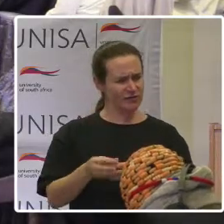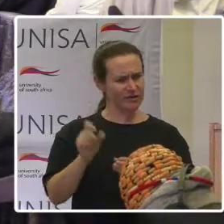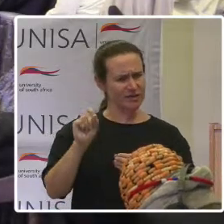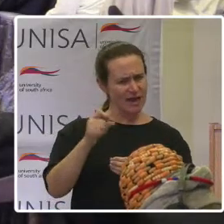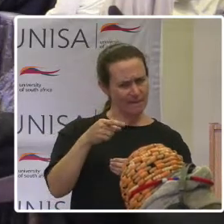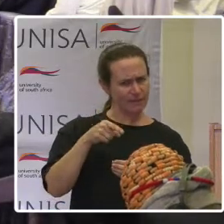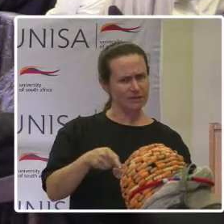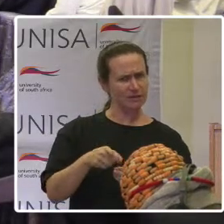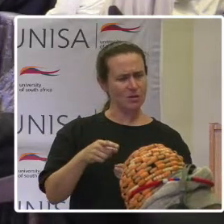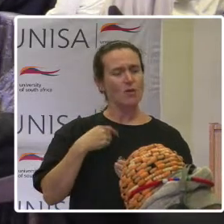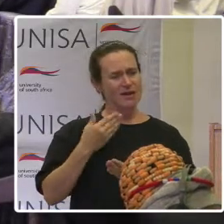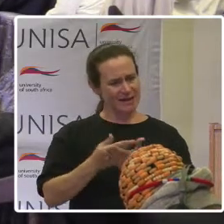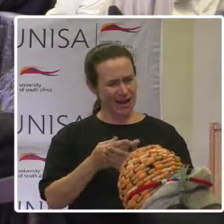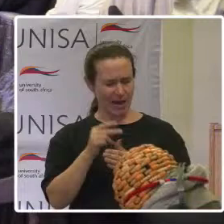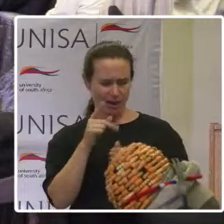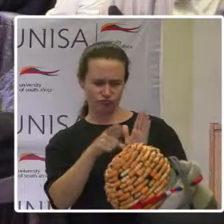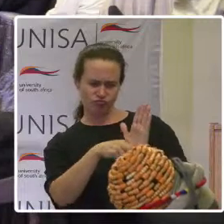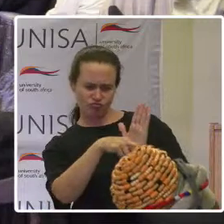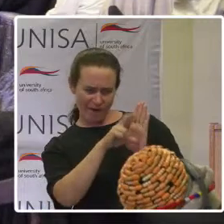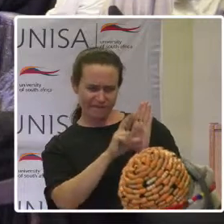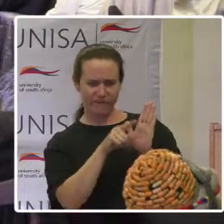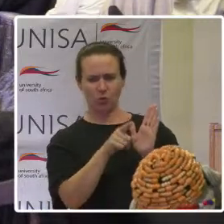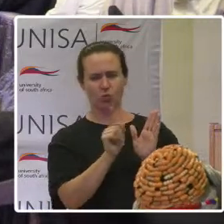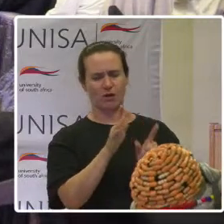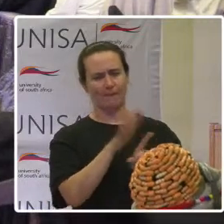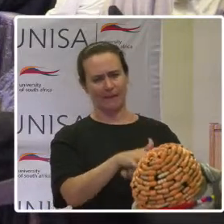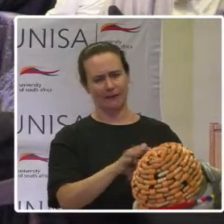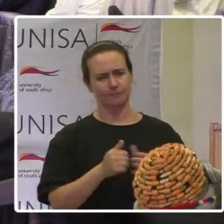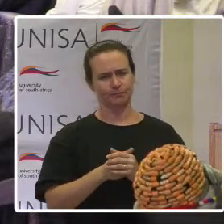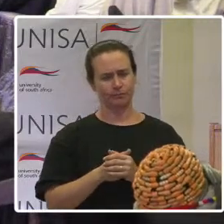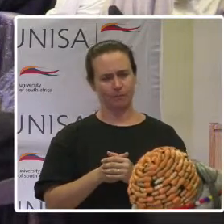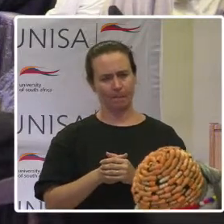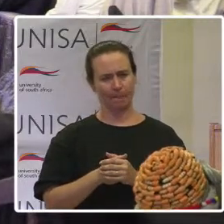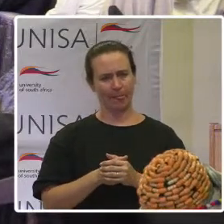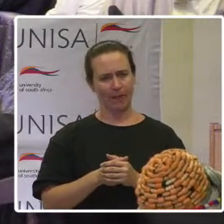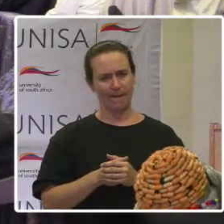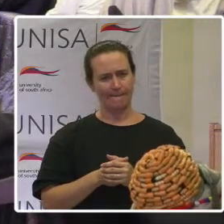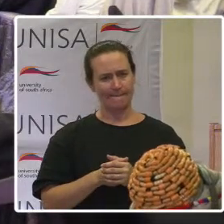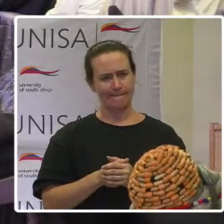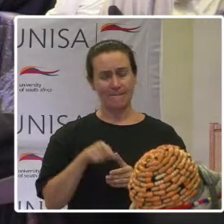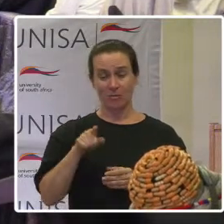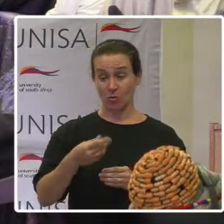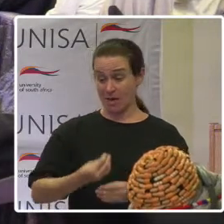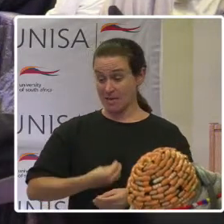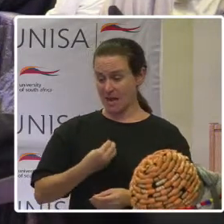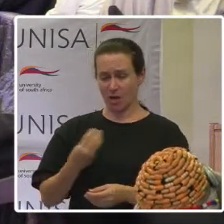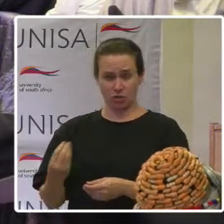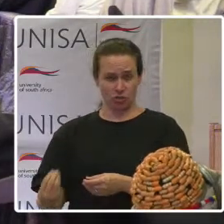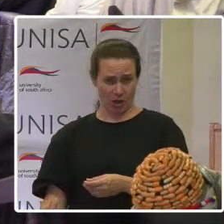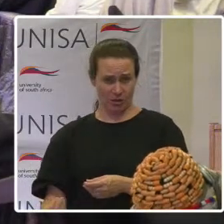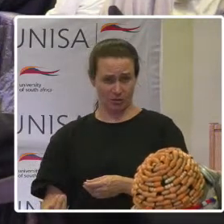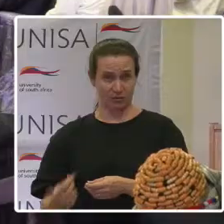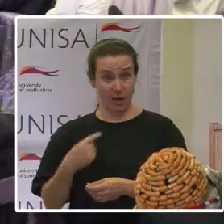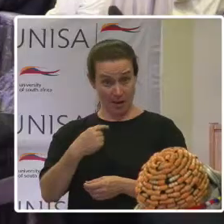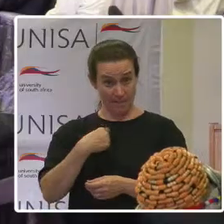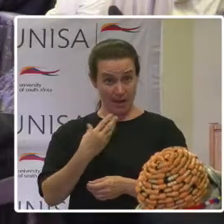in the space. And what does this do to a young child? I have